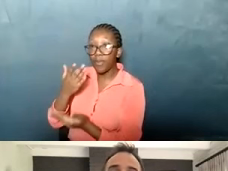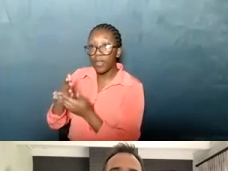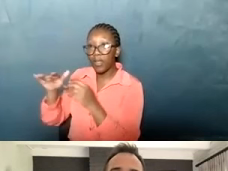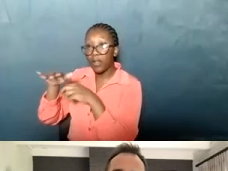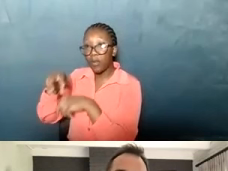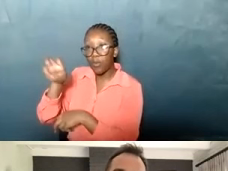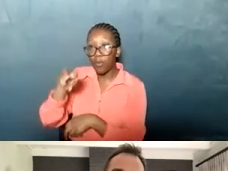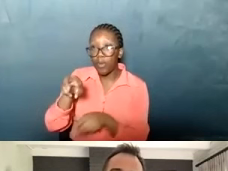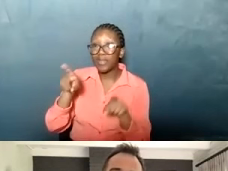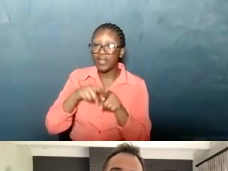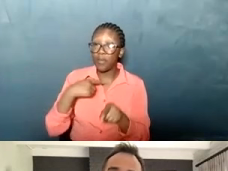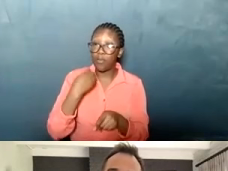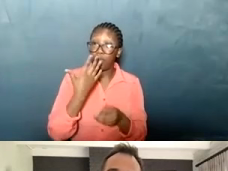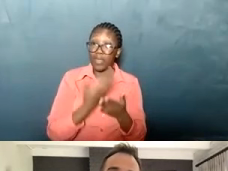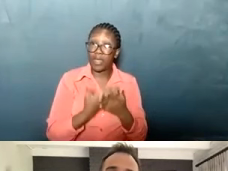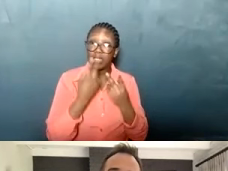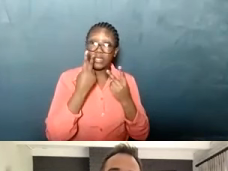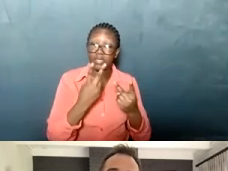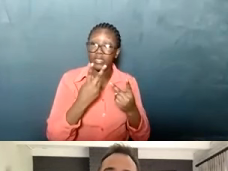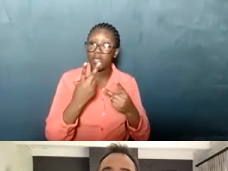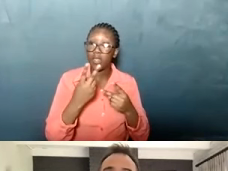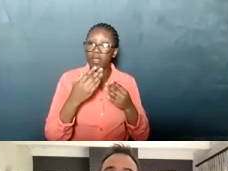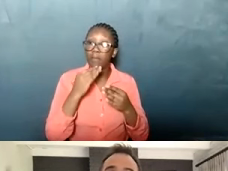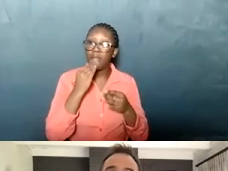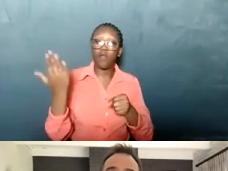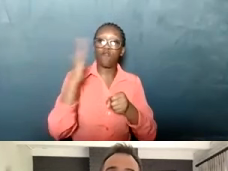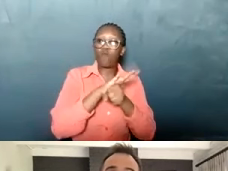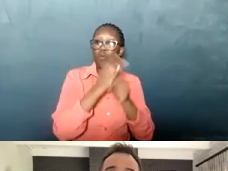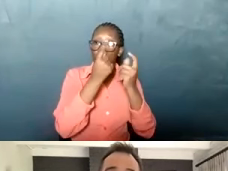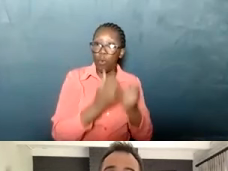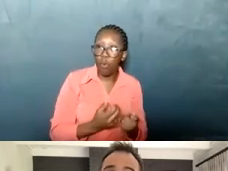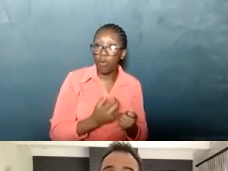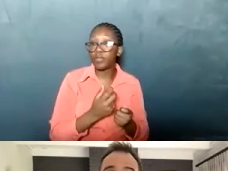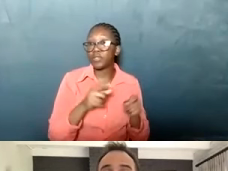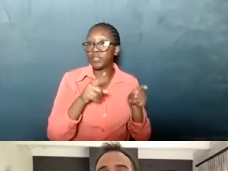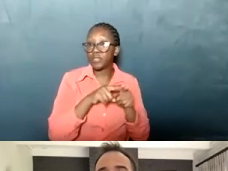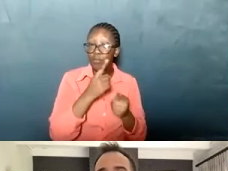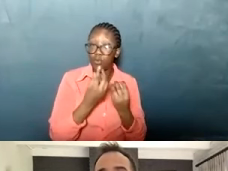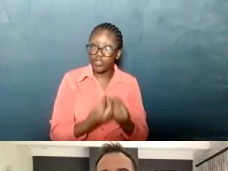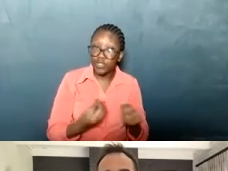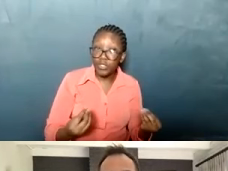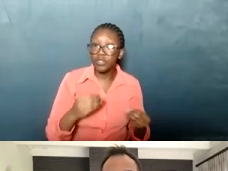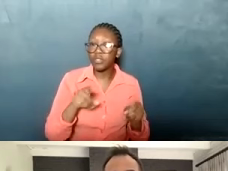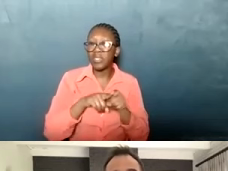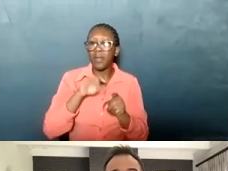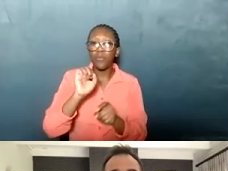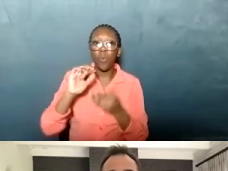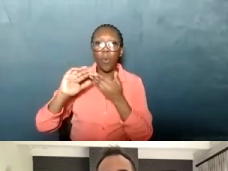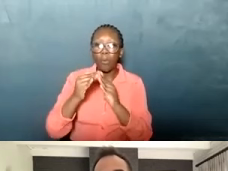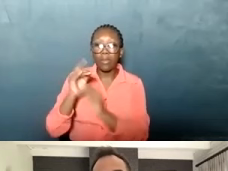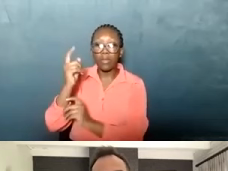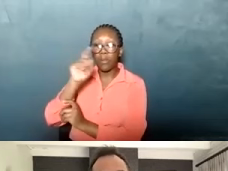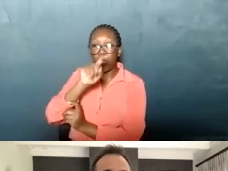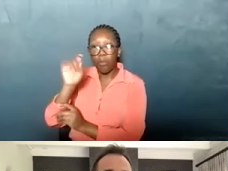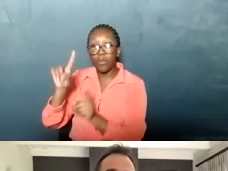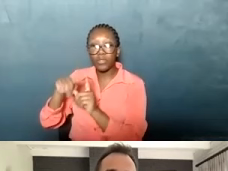full cost models for delivering hearing and vision screening to children in low-income communities was between